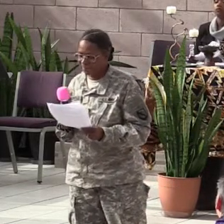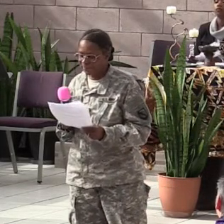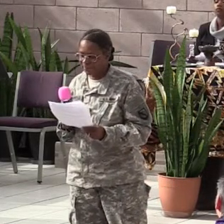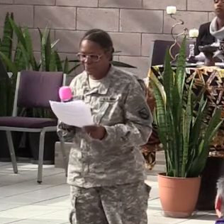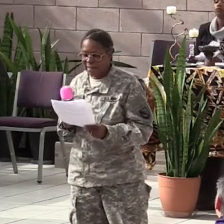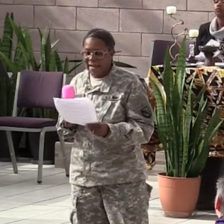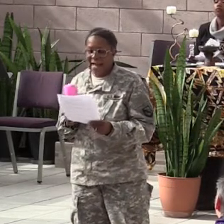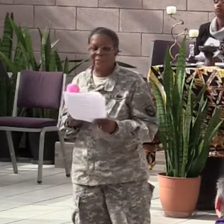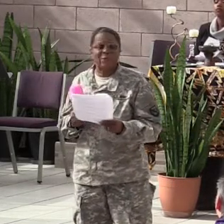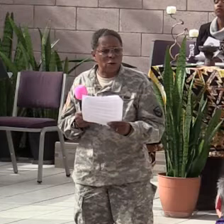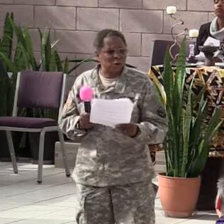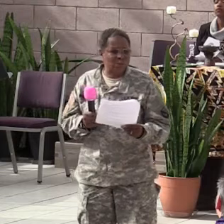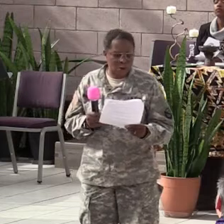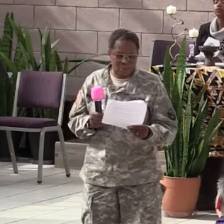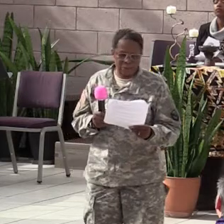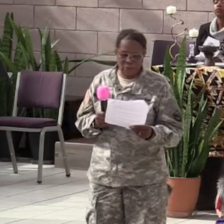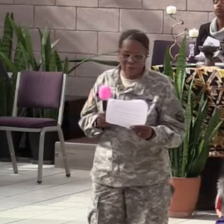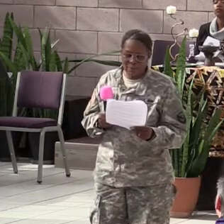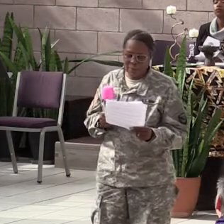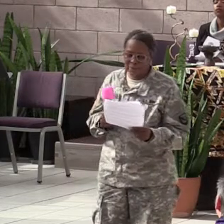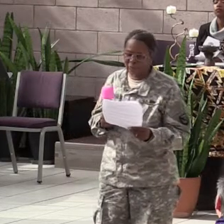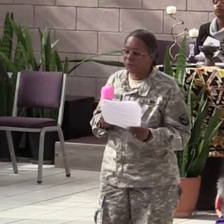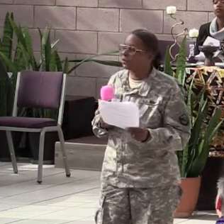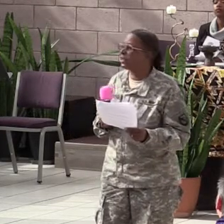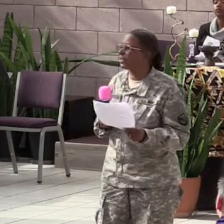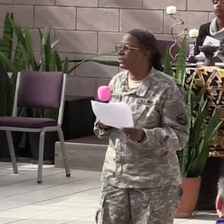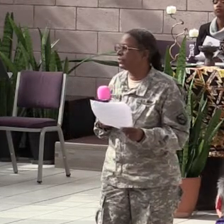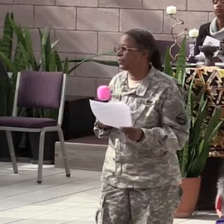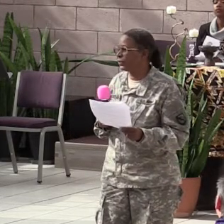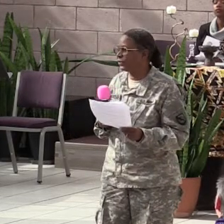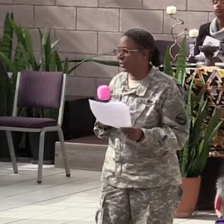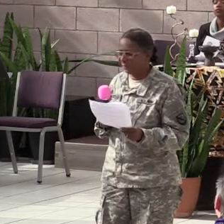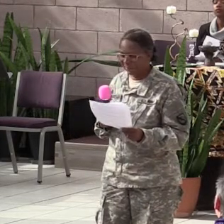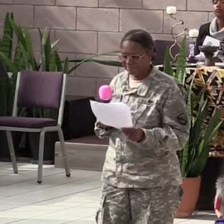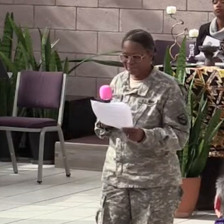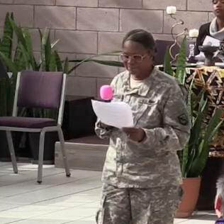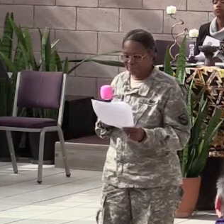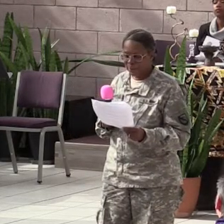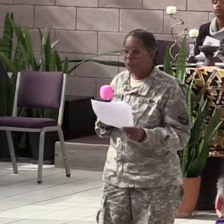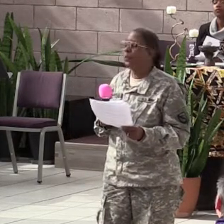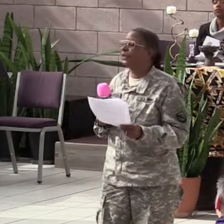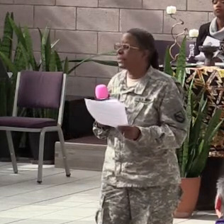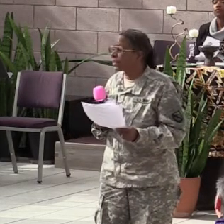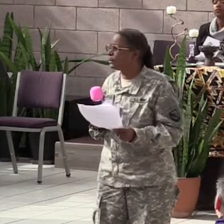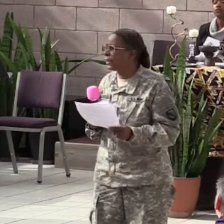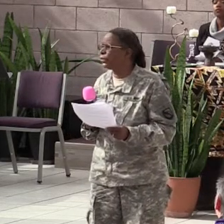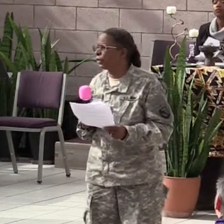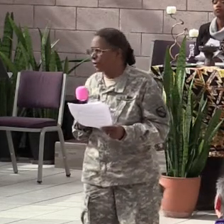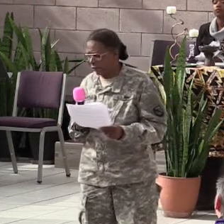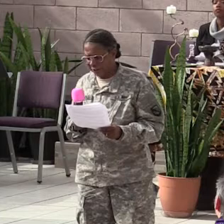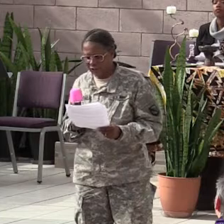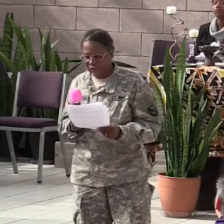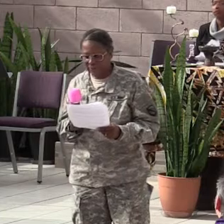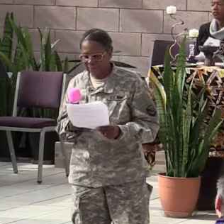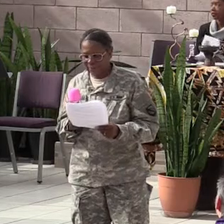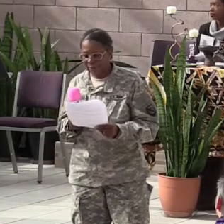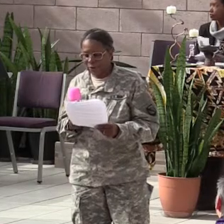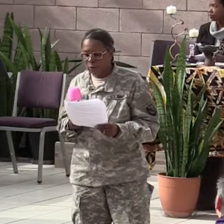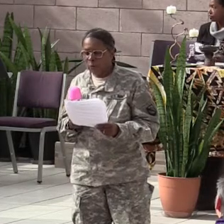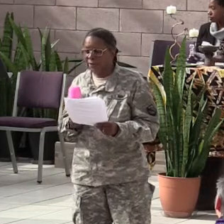light. At those moments, we remembered those lessons you shared. We celebrate your